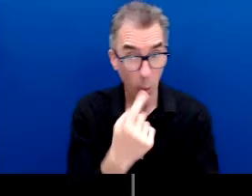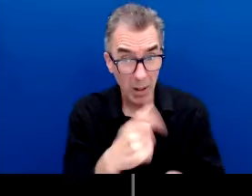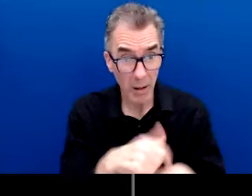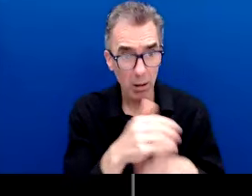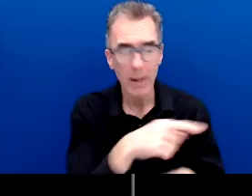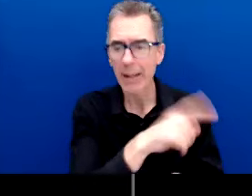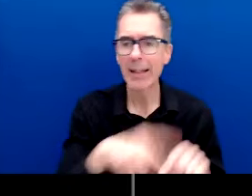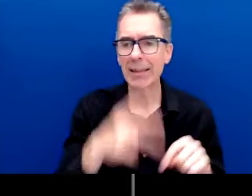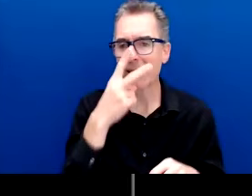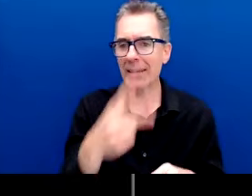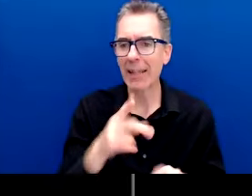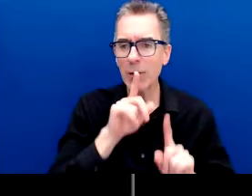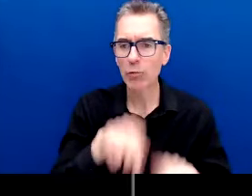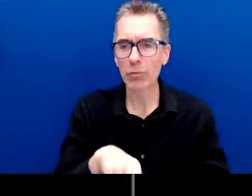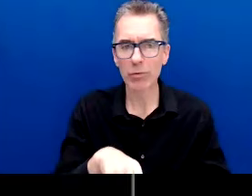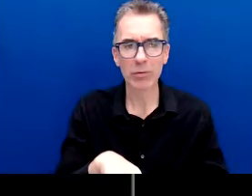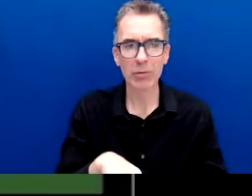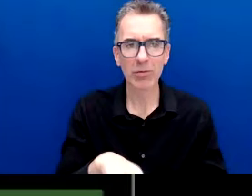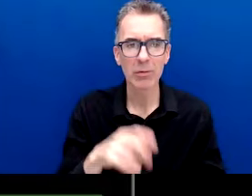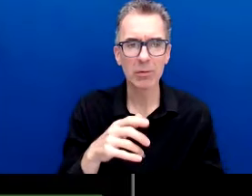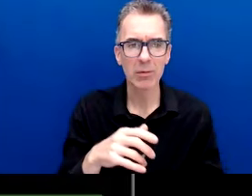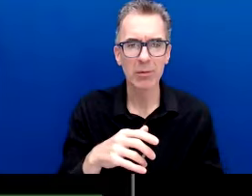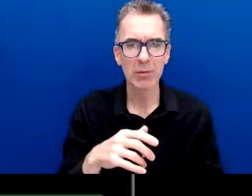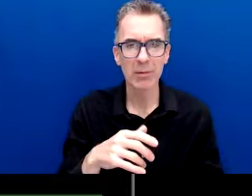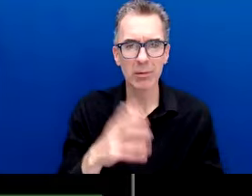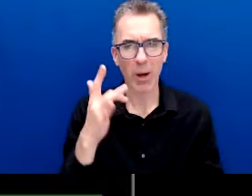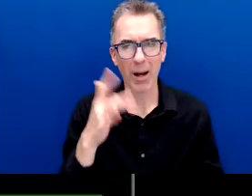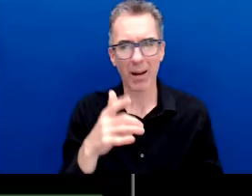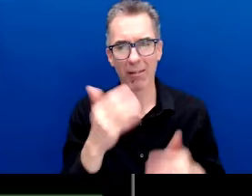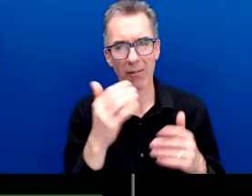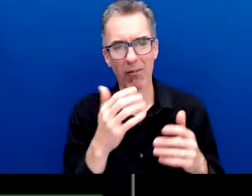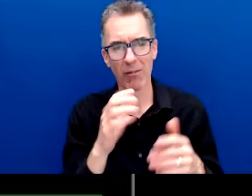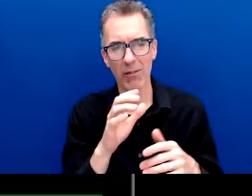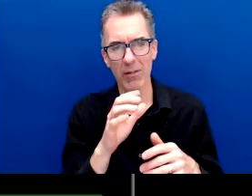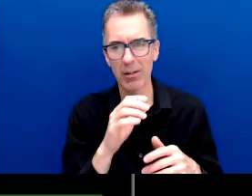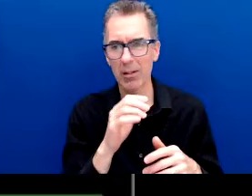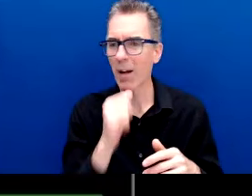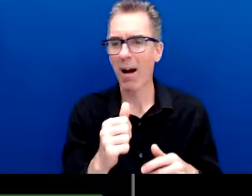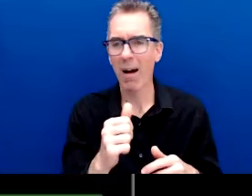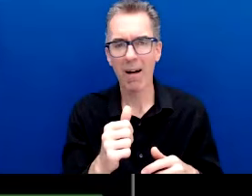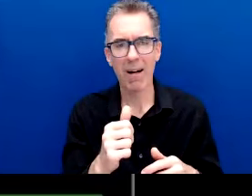their answer, right? Because they wouldn't get an ability to do it again.